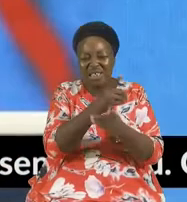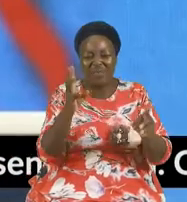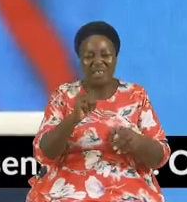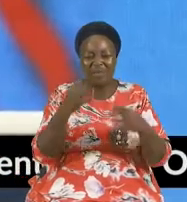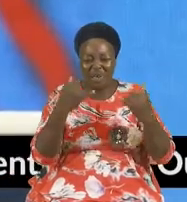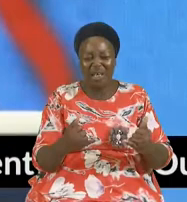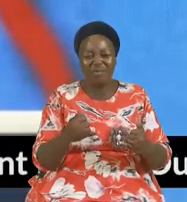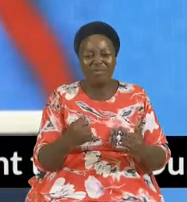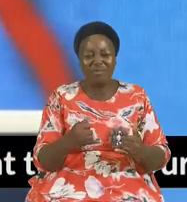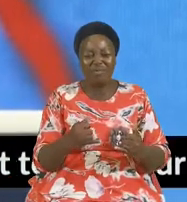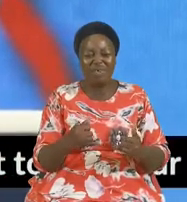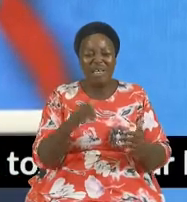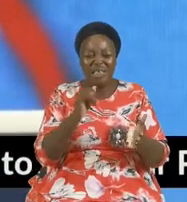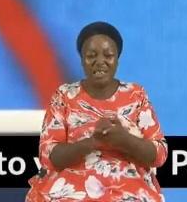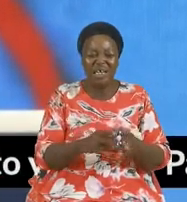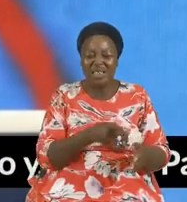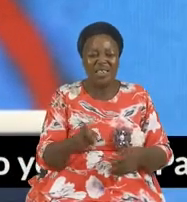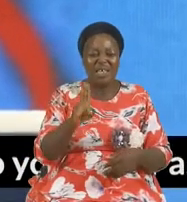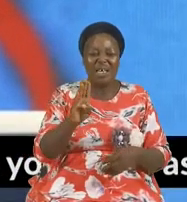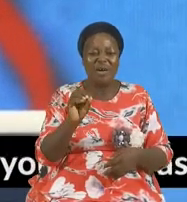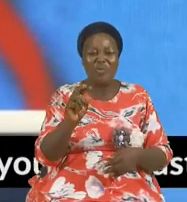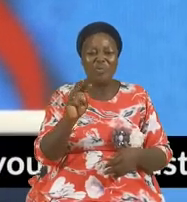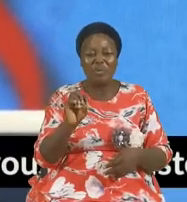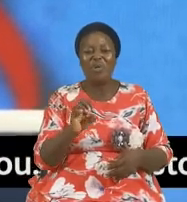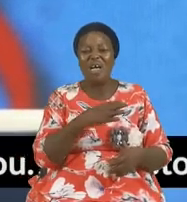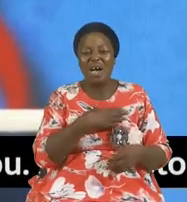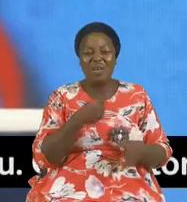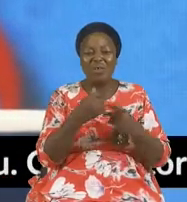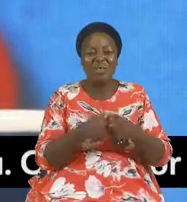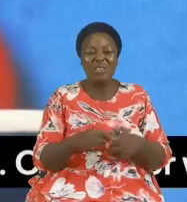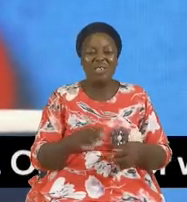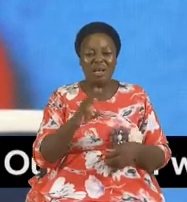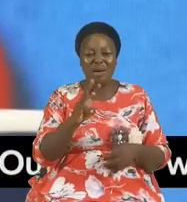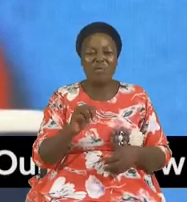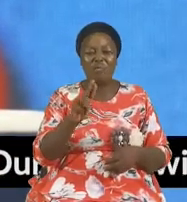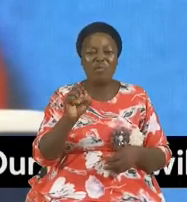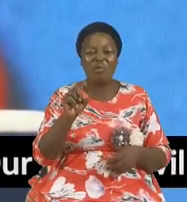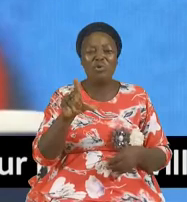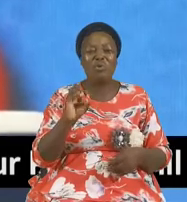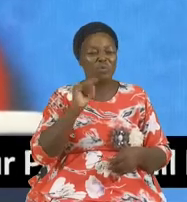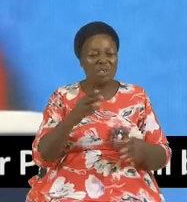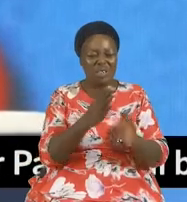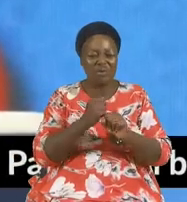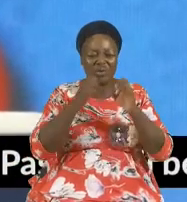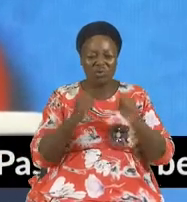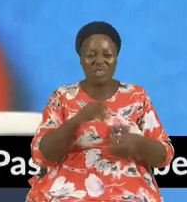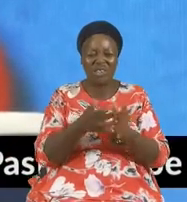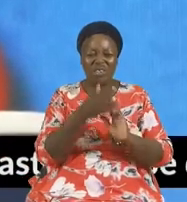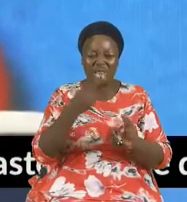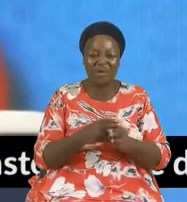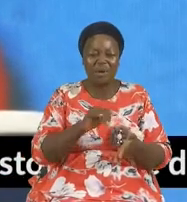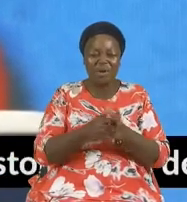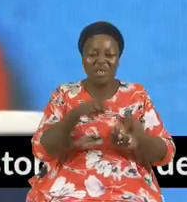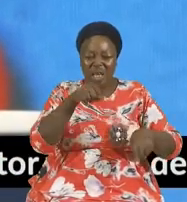now. Heal them now. Deliver them now, that their bone, their joints, their